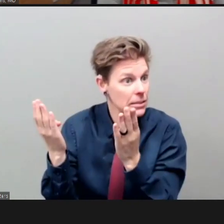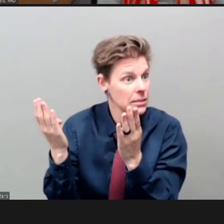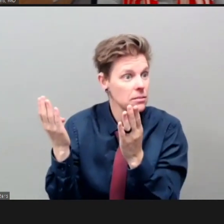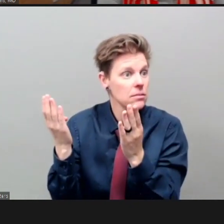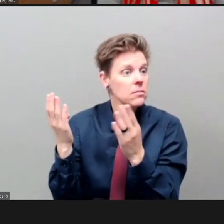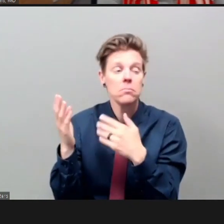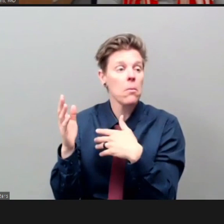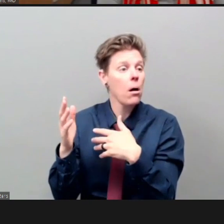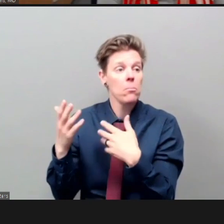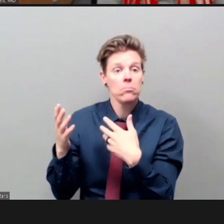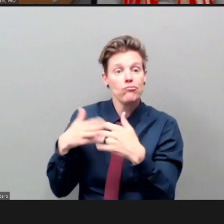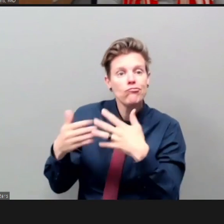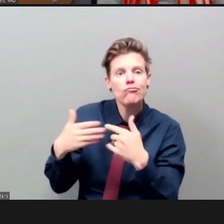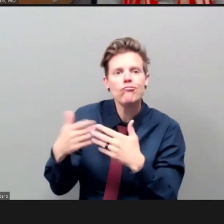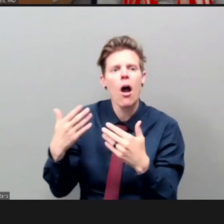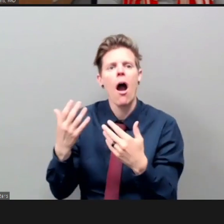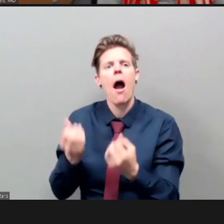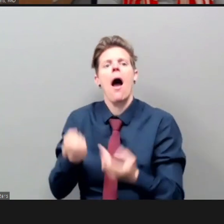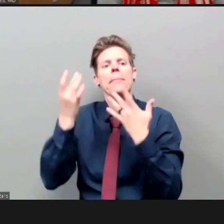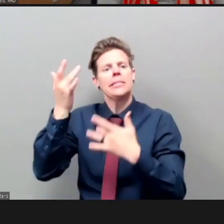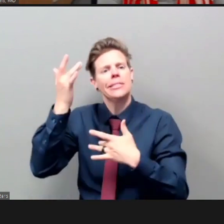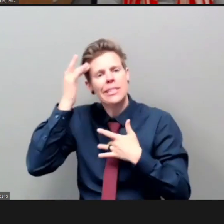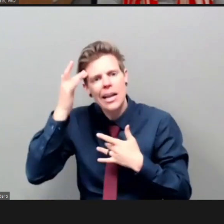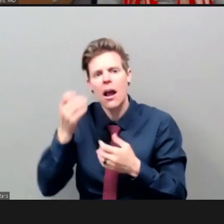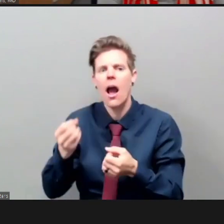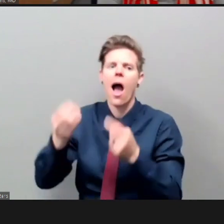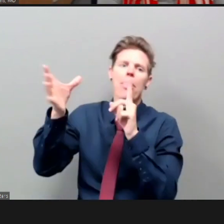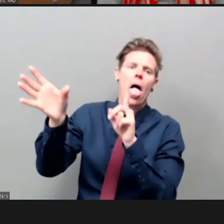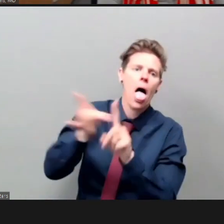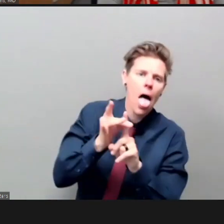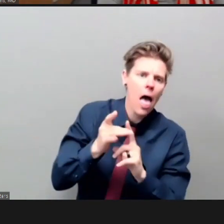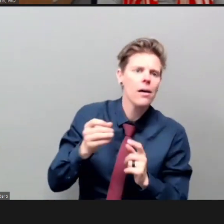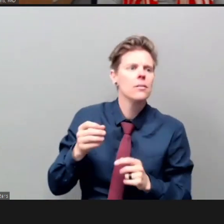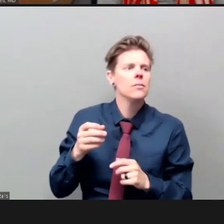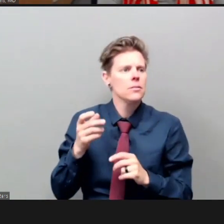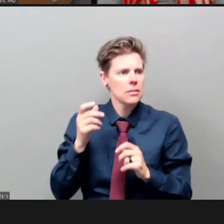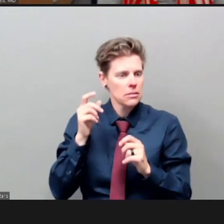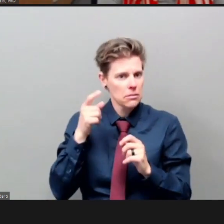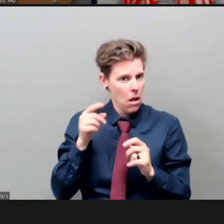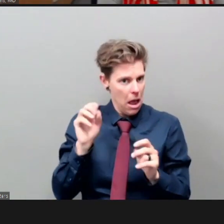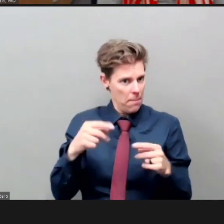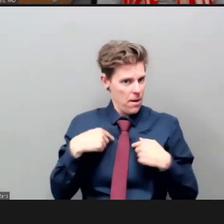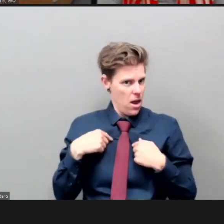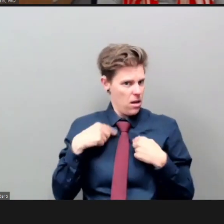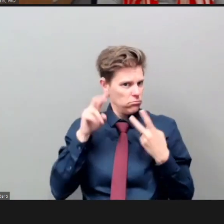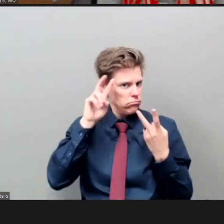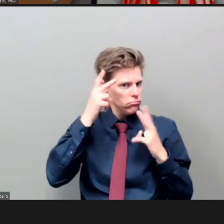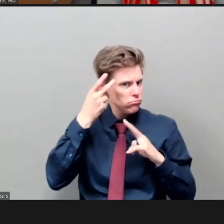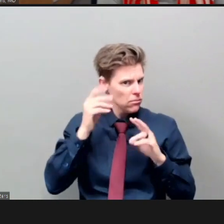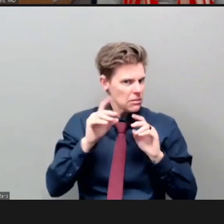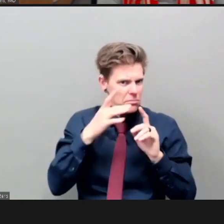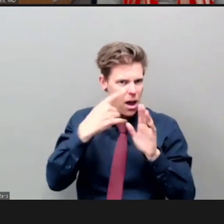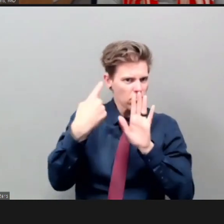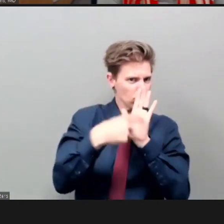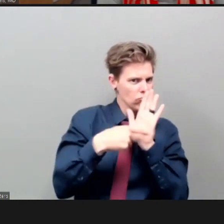happening related to those businesses. So, and correct me if I'm misrepresenting this, please.